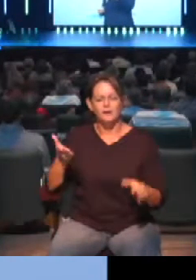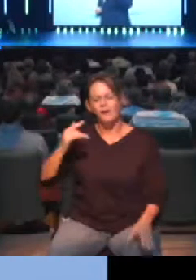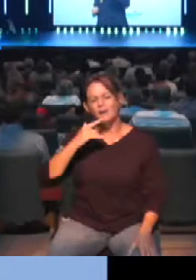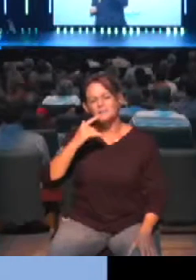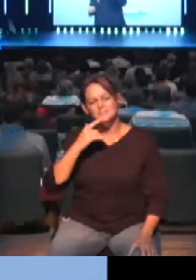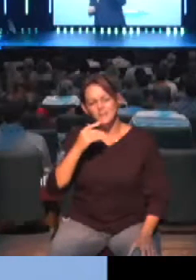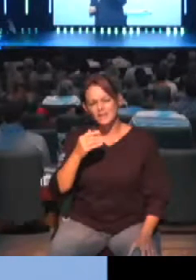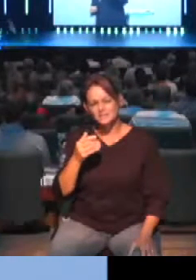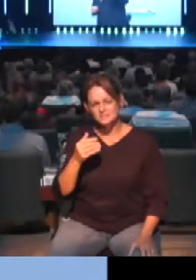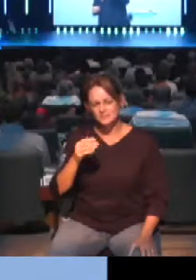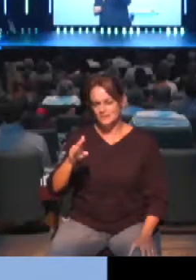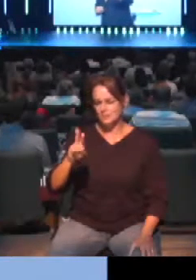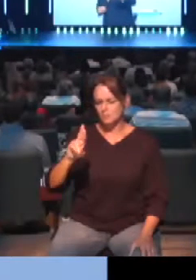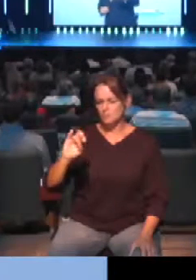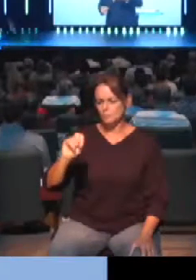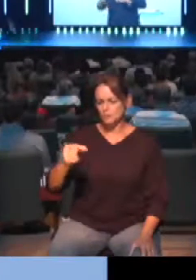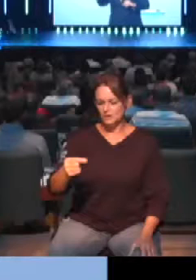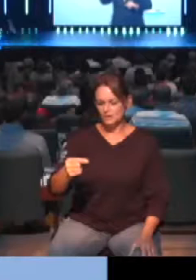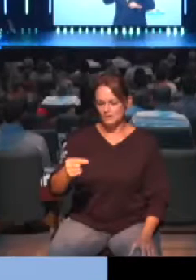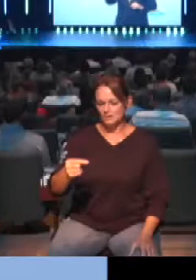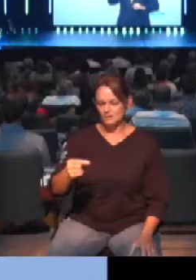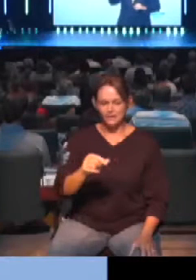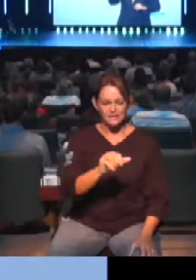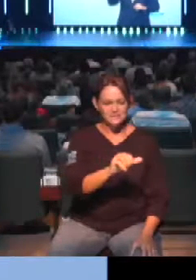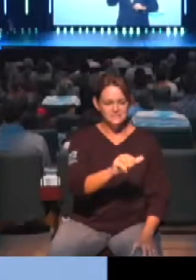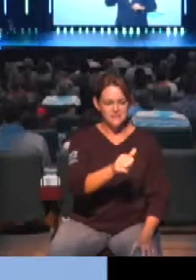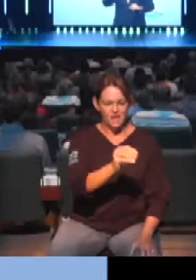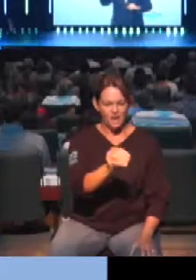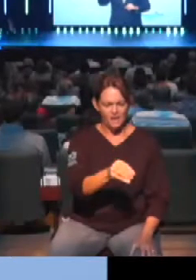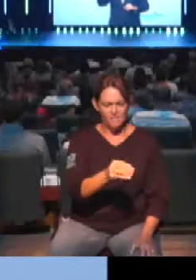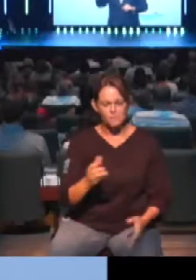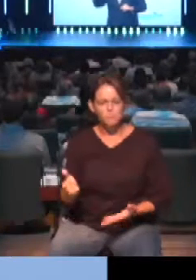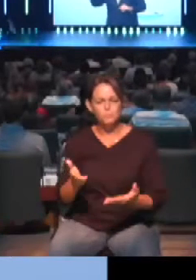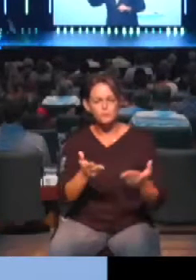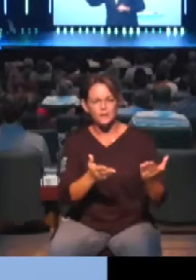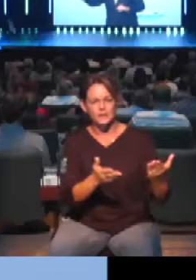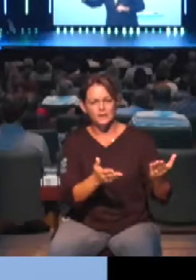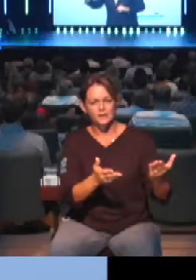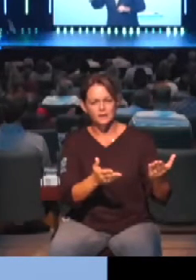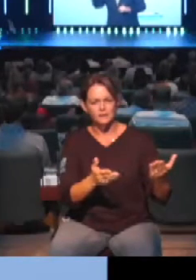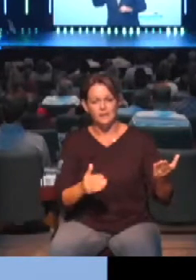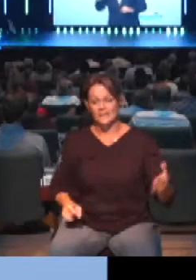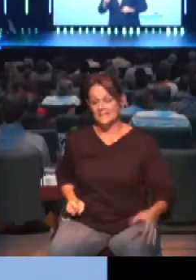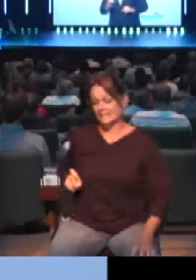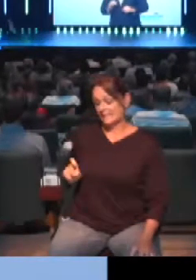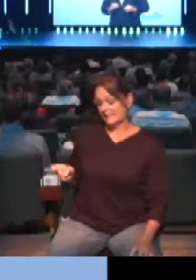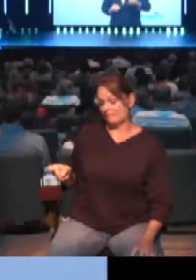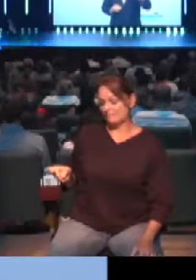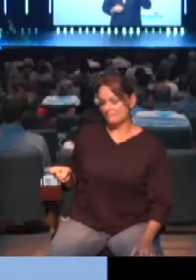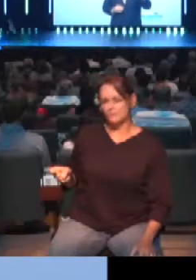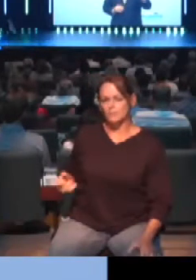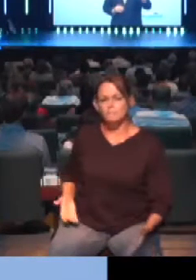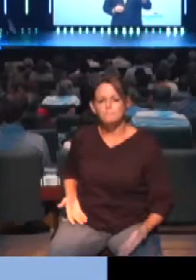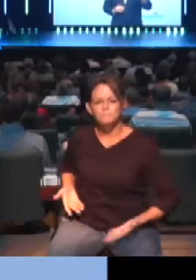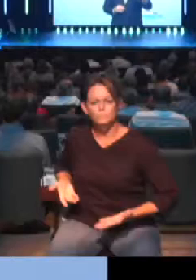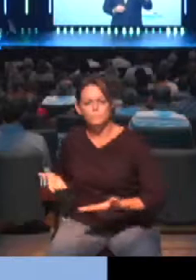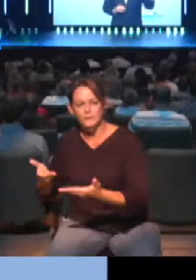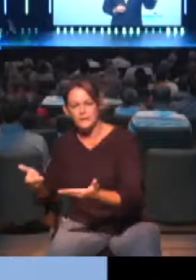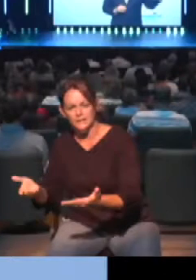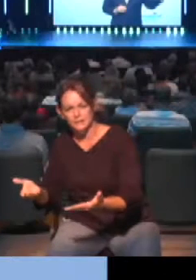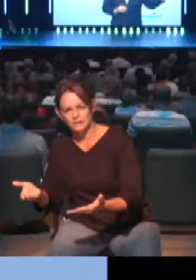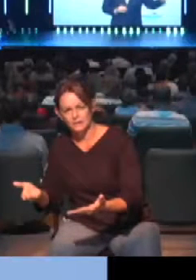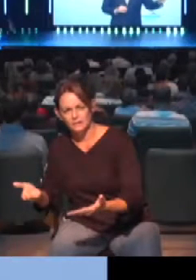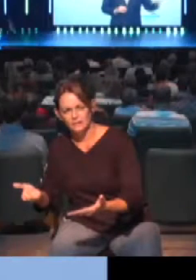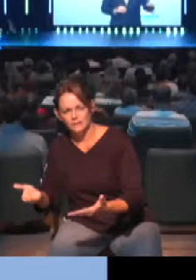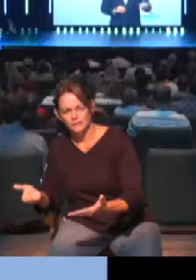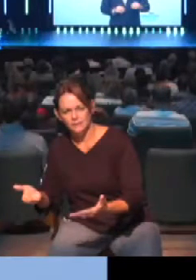about when he talks about the principle of tithing, he uses the word bring. He doesn't use the word give. Here's the reason. You can't give what